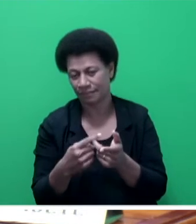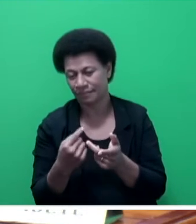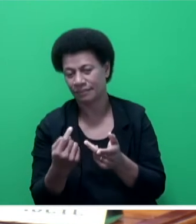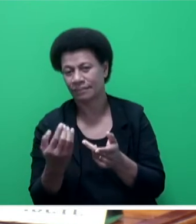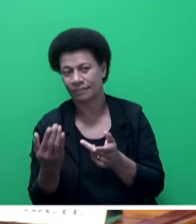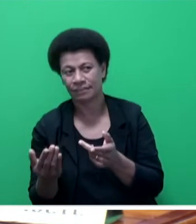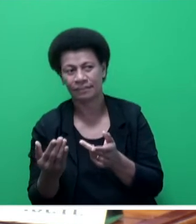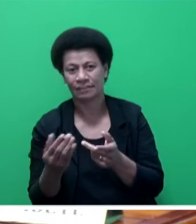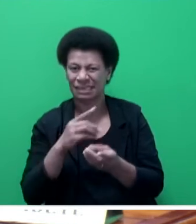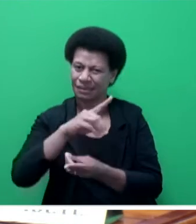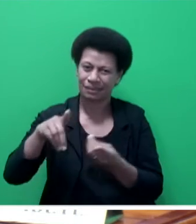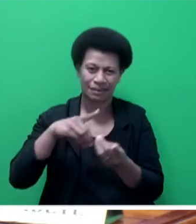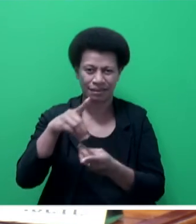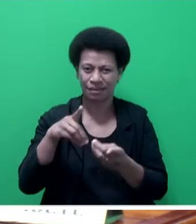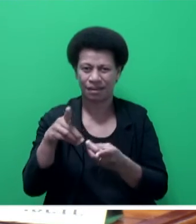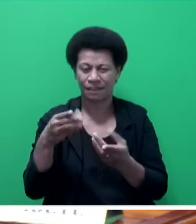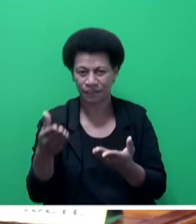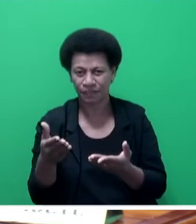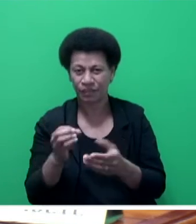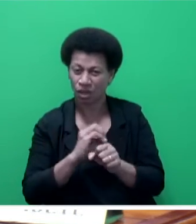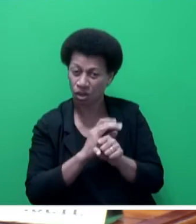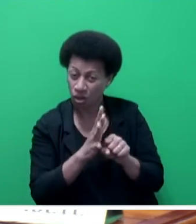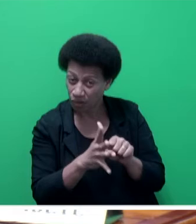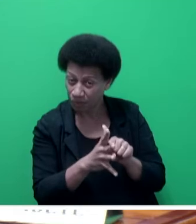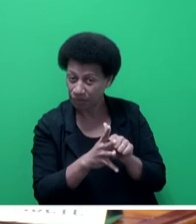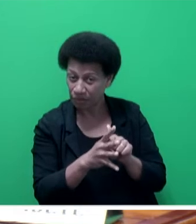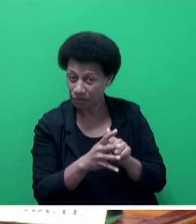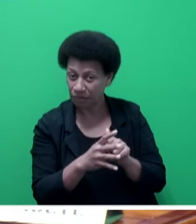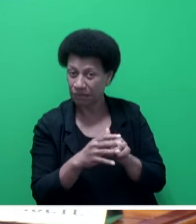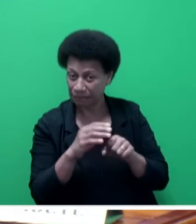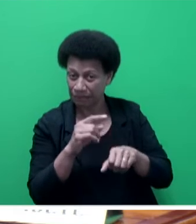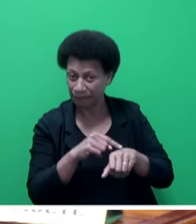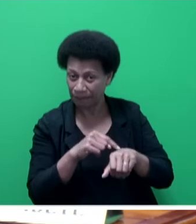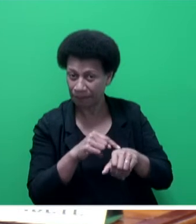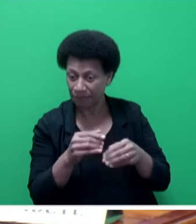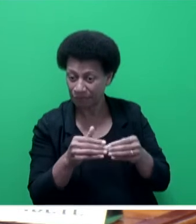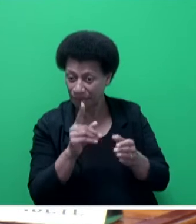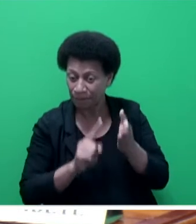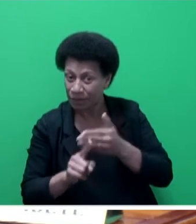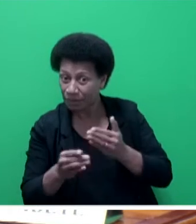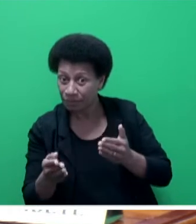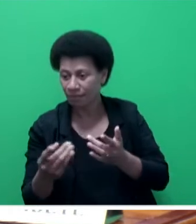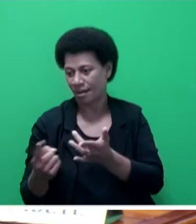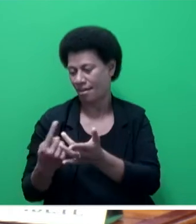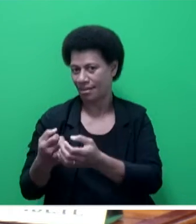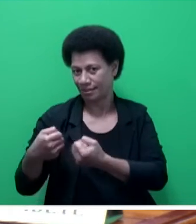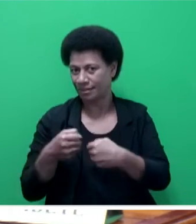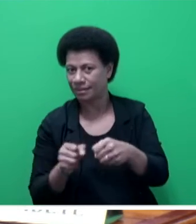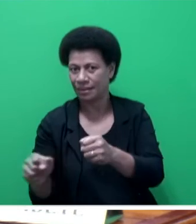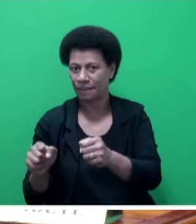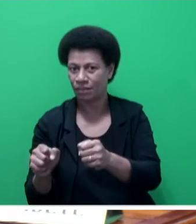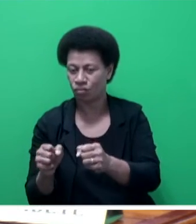particularly during disasters and COVID, but we are also looking at sort of a system where through the